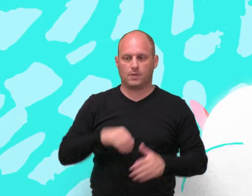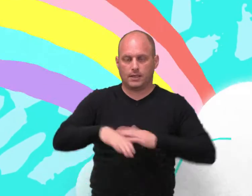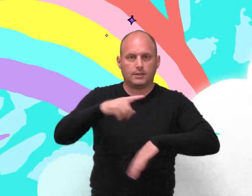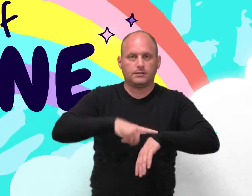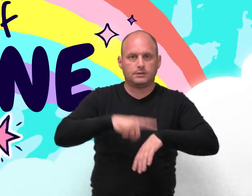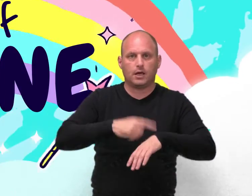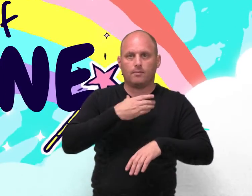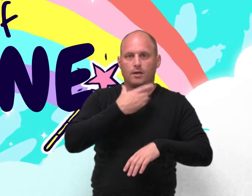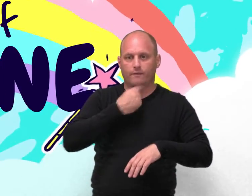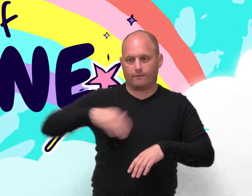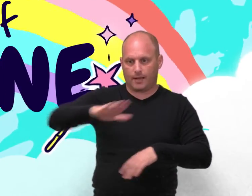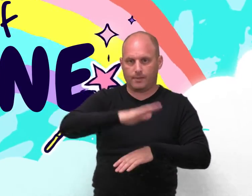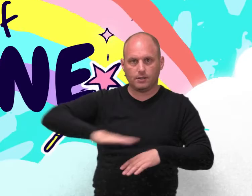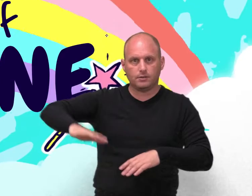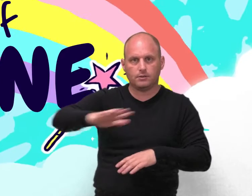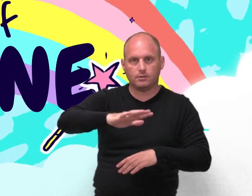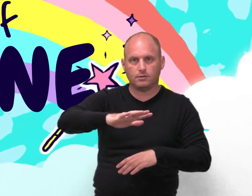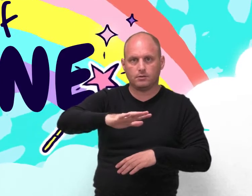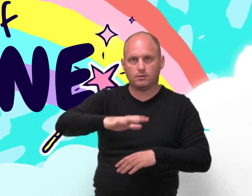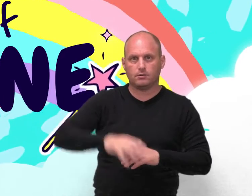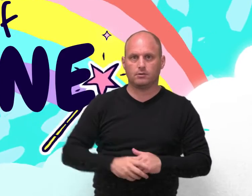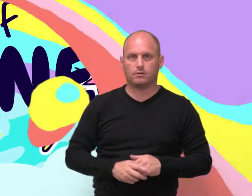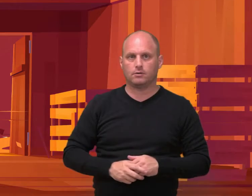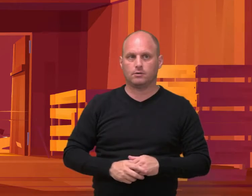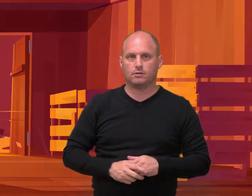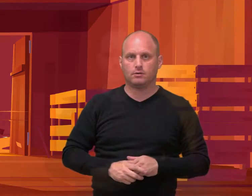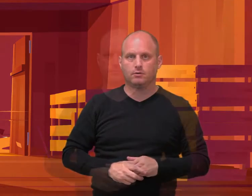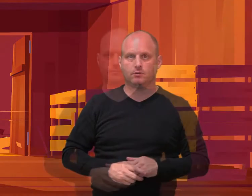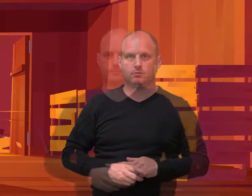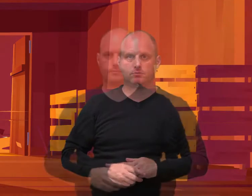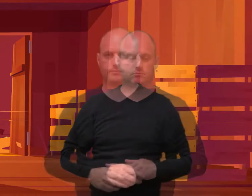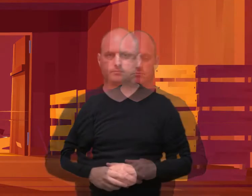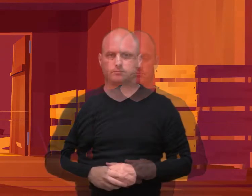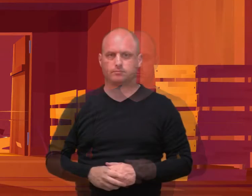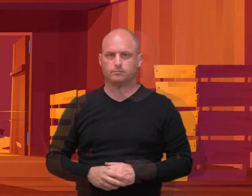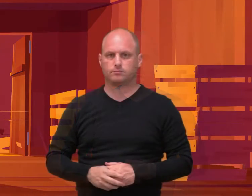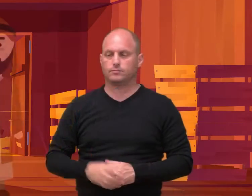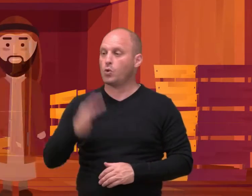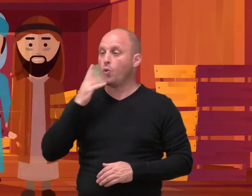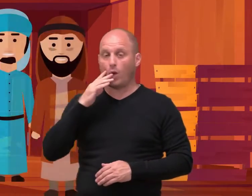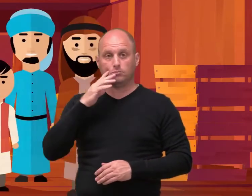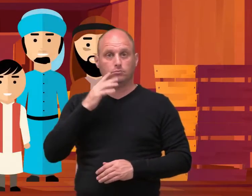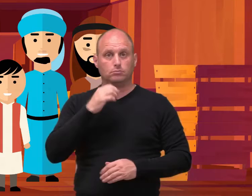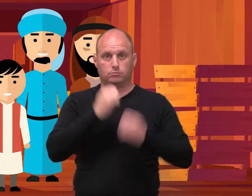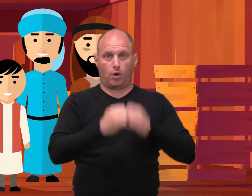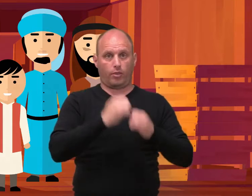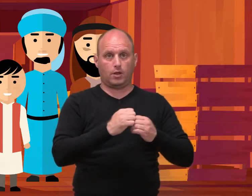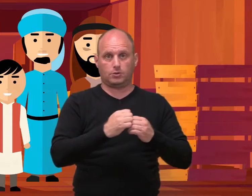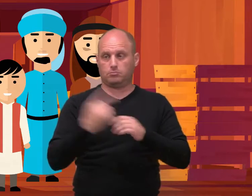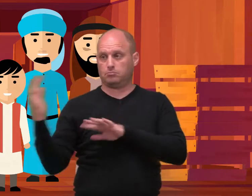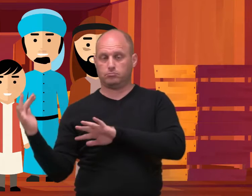In the time of famine. So when they returned to their father, they said, "O